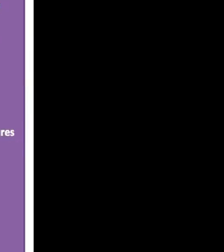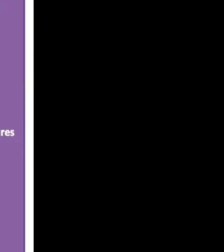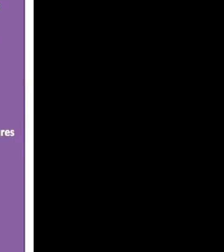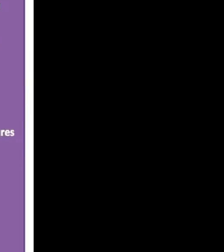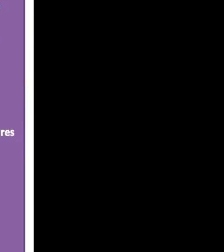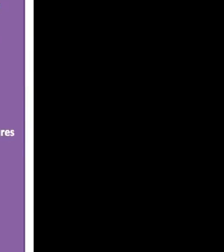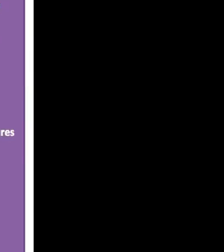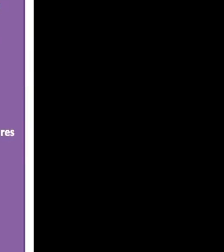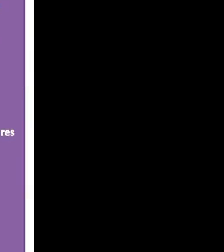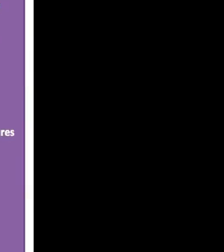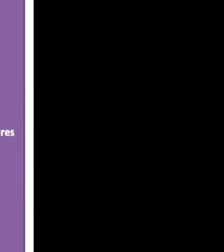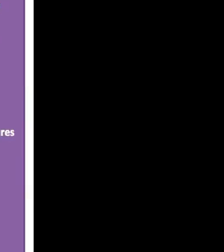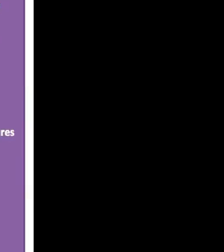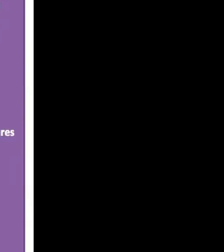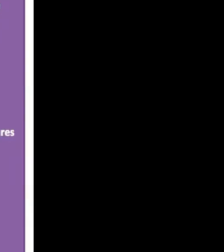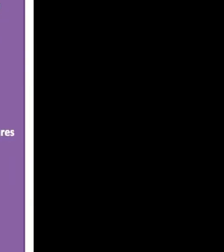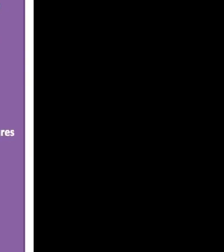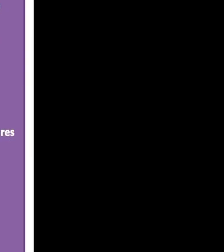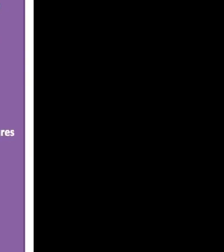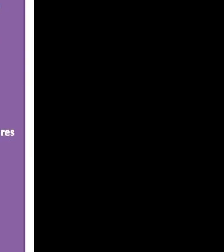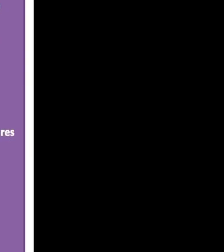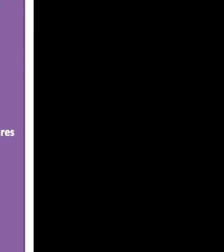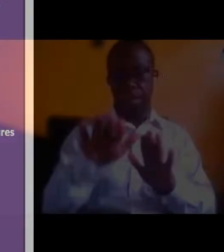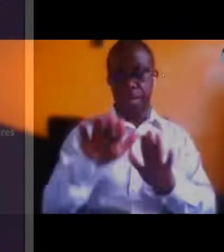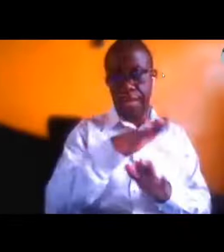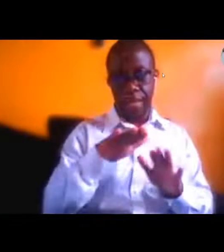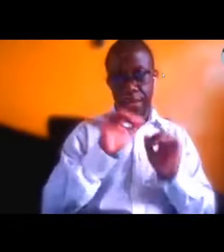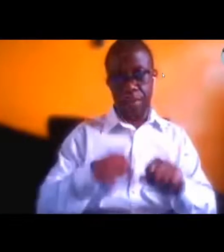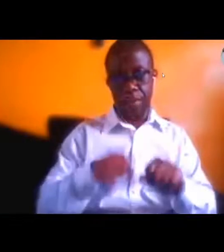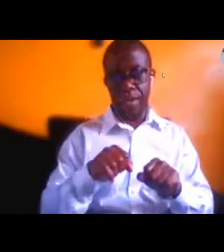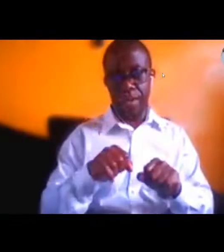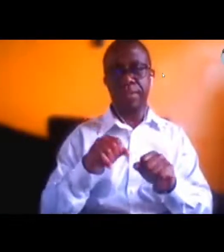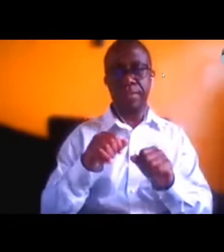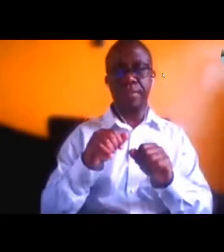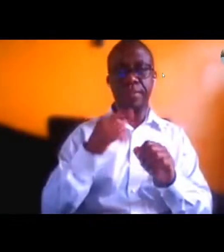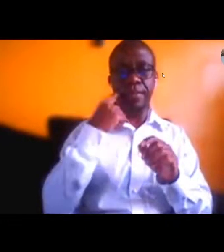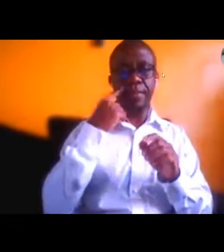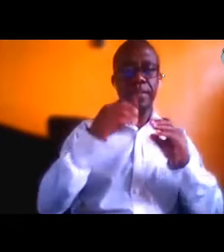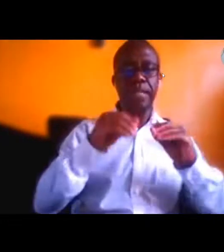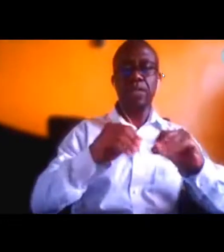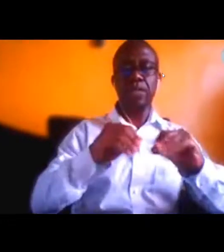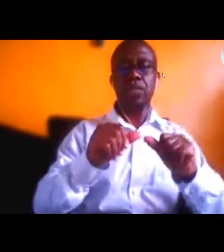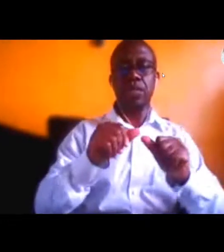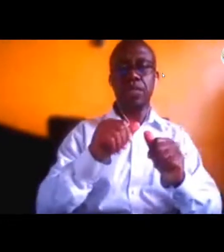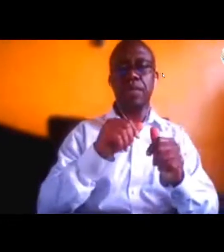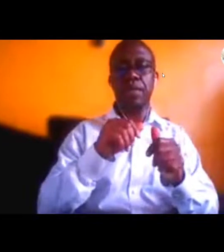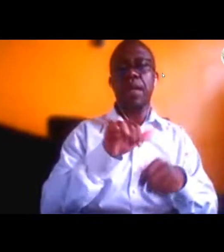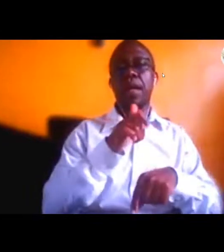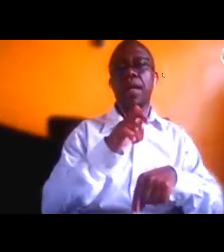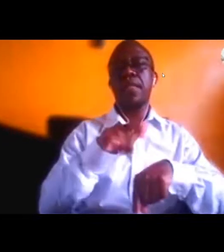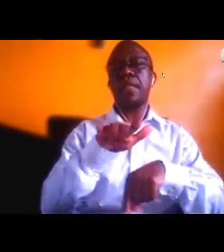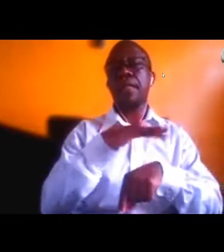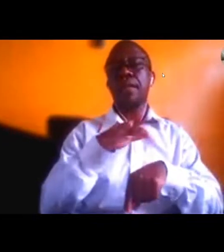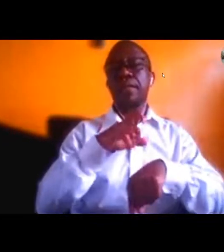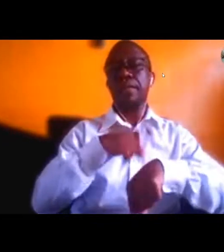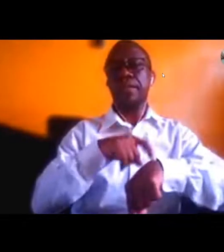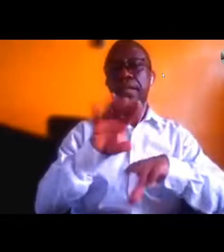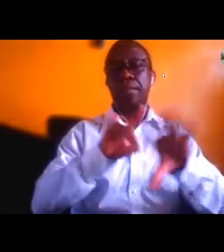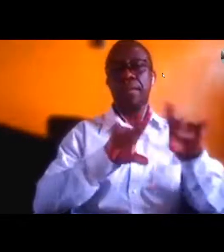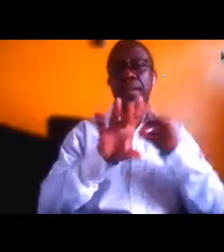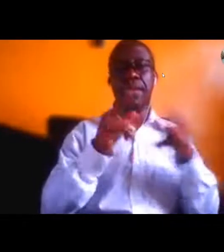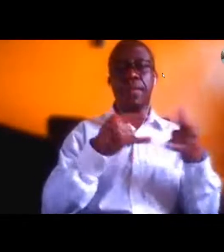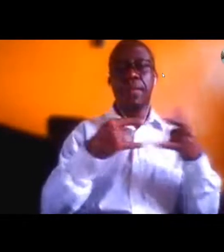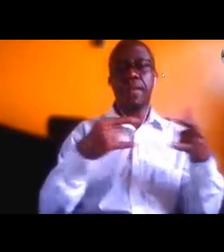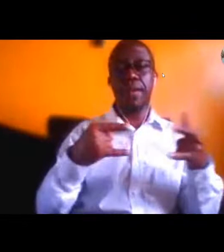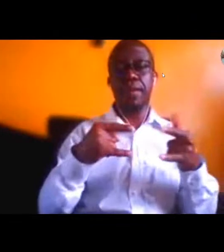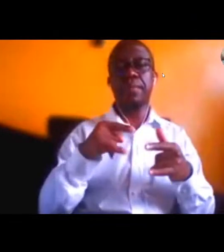the CSO Forums? That to speak to capacity area. As and when we try to address the gaps that we shall have identified, what are